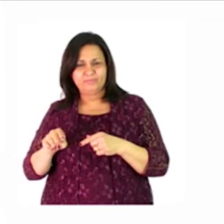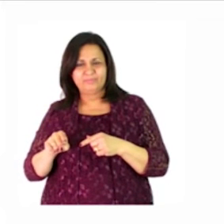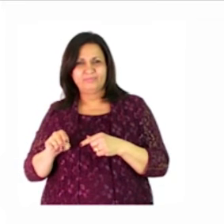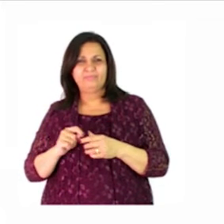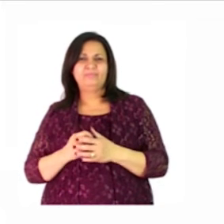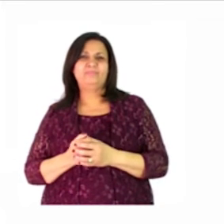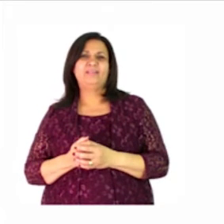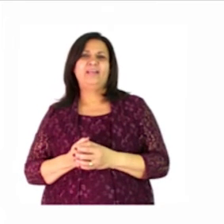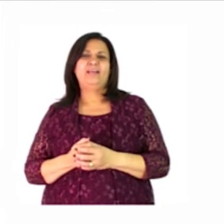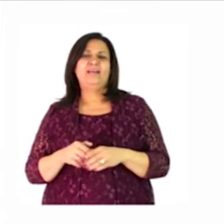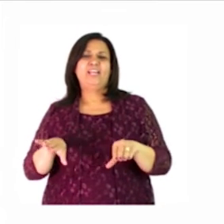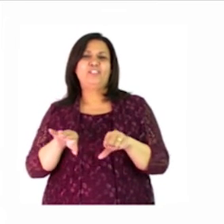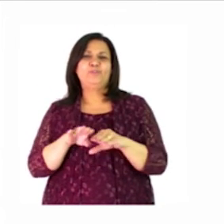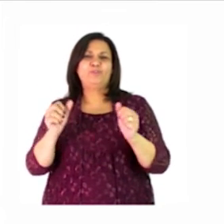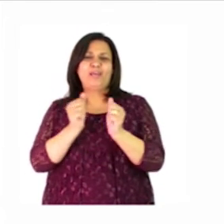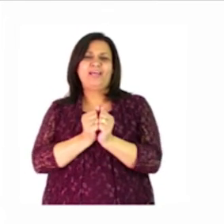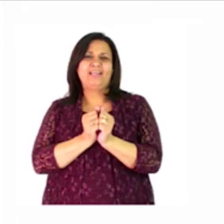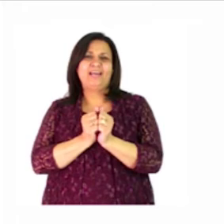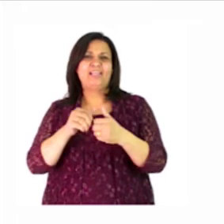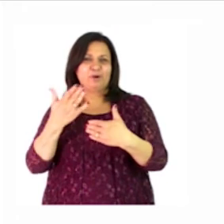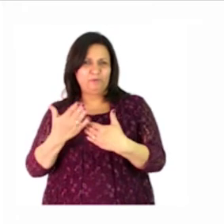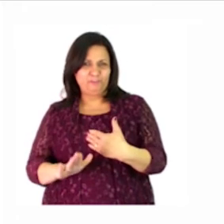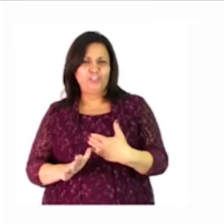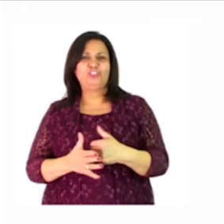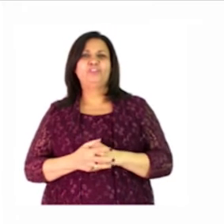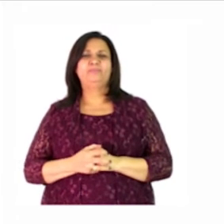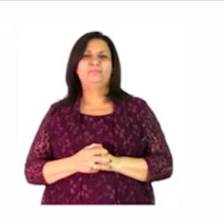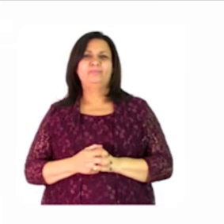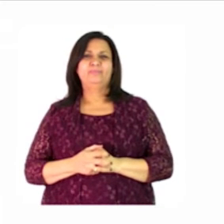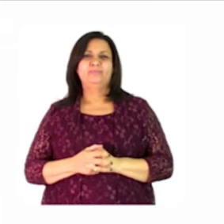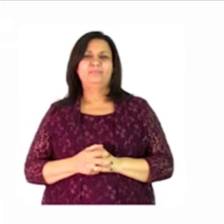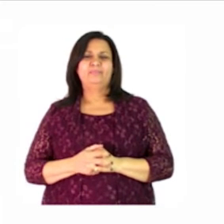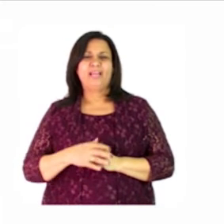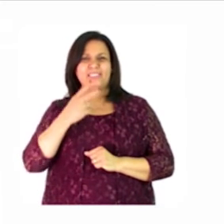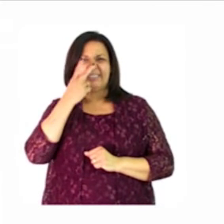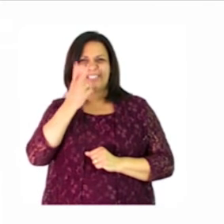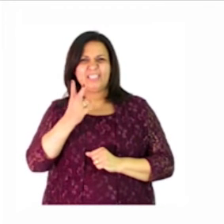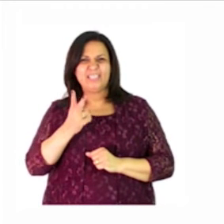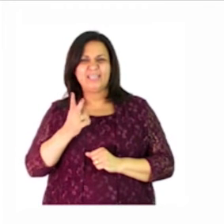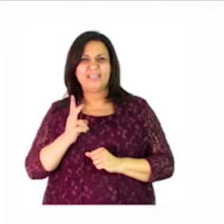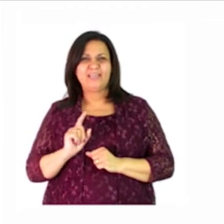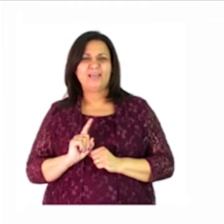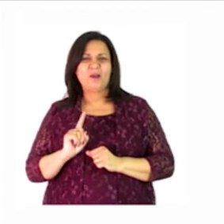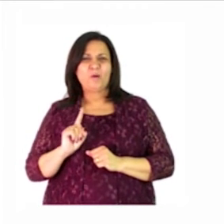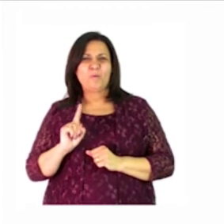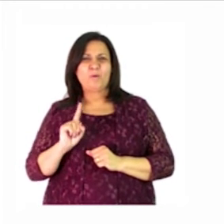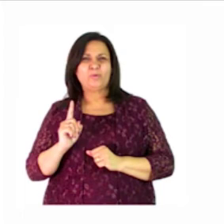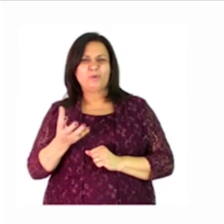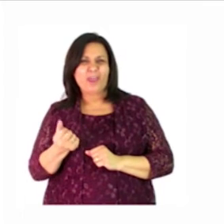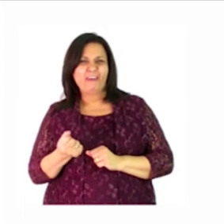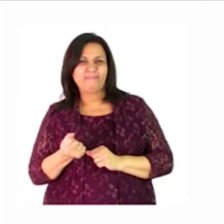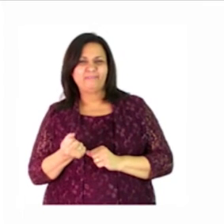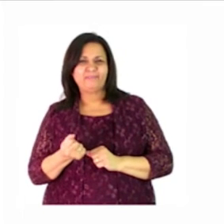that together until we complete and see what we are going to have.